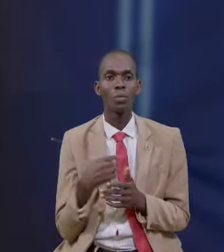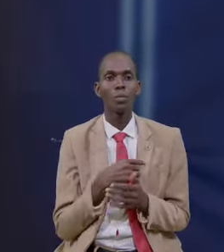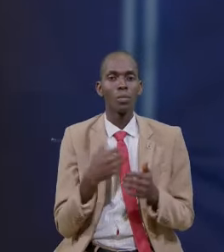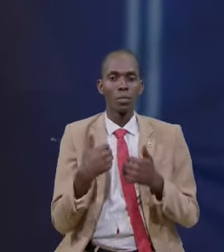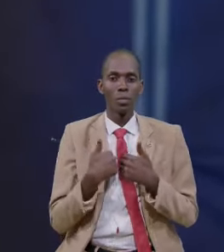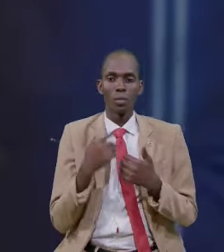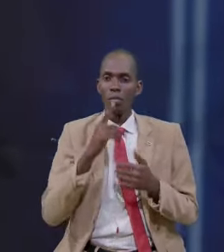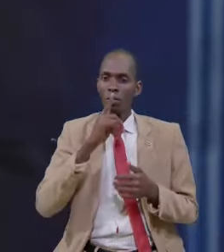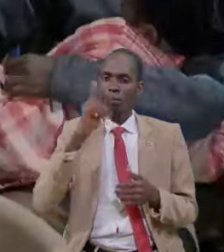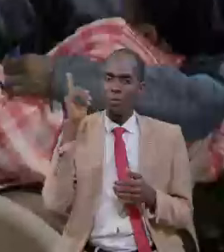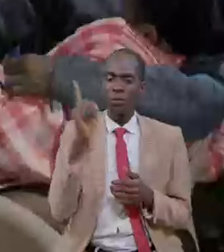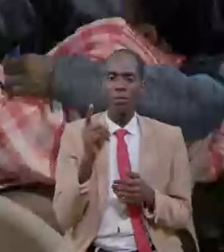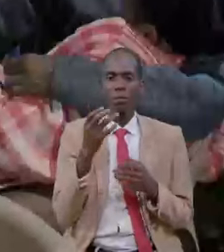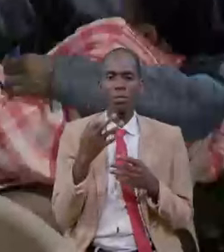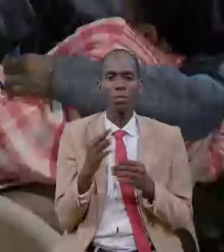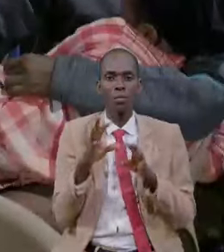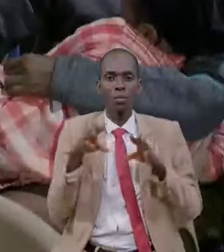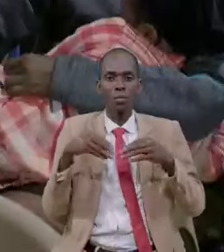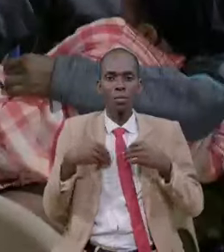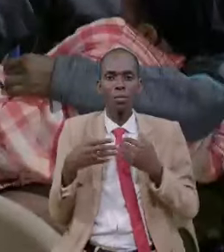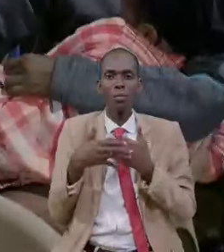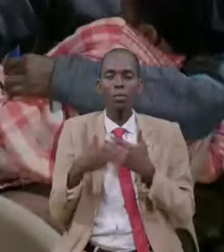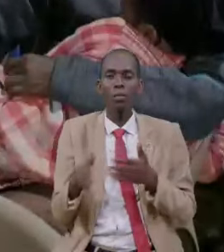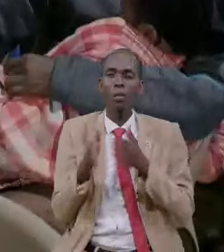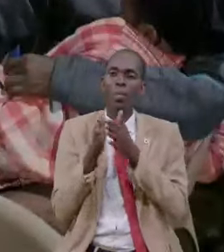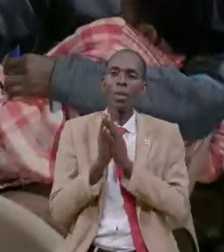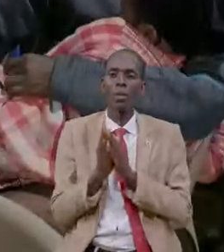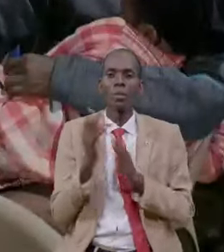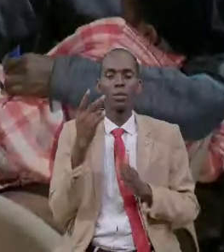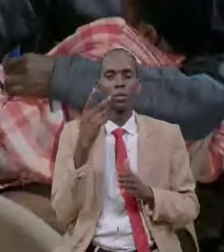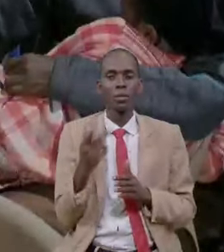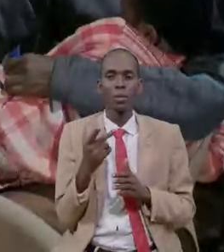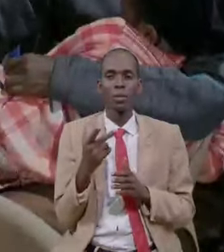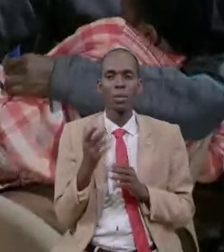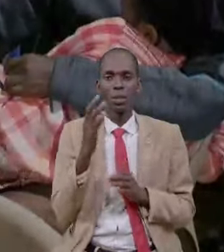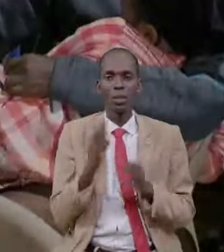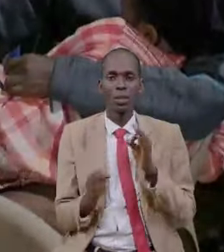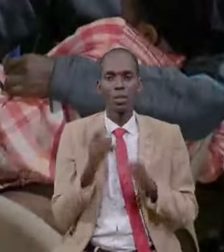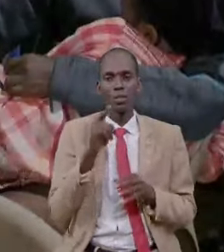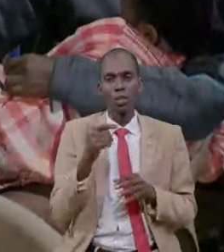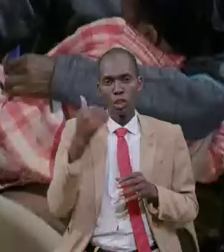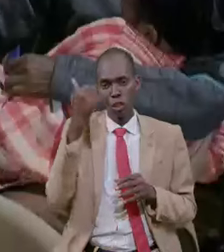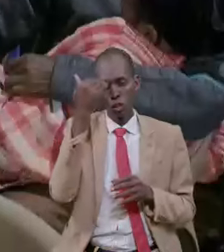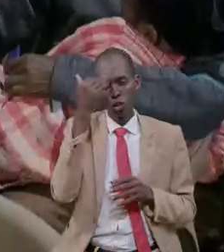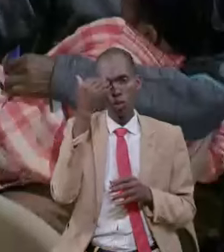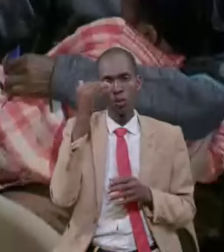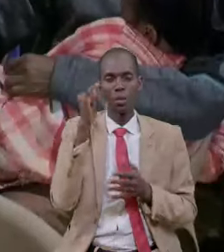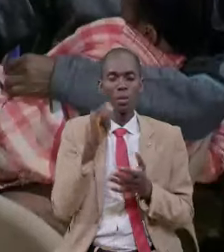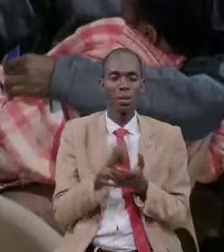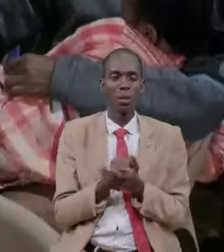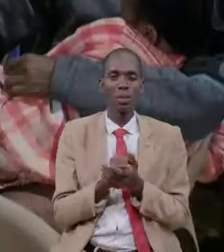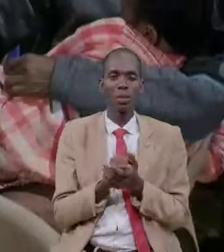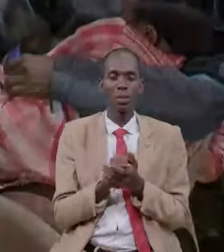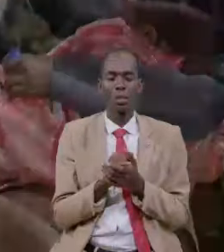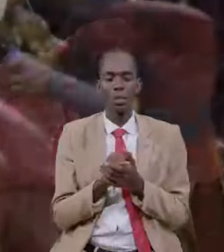of acceptance after asking. He says, and if ye know that he